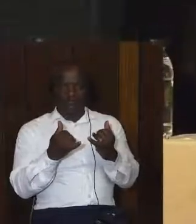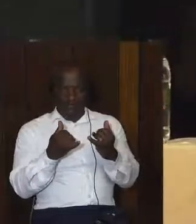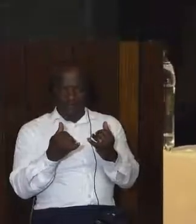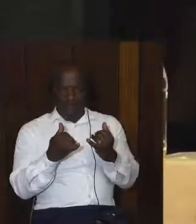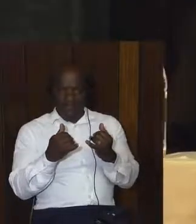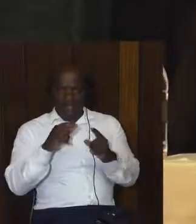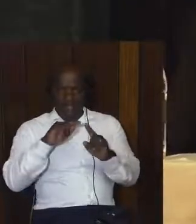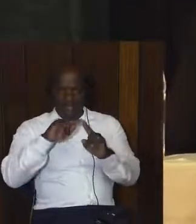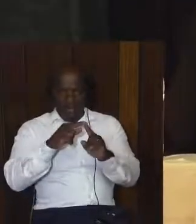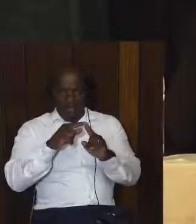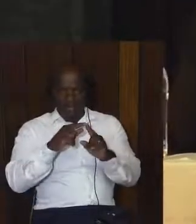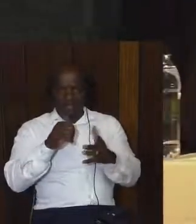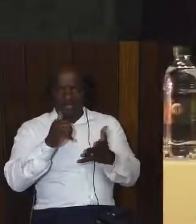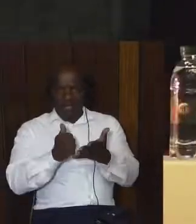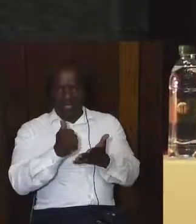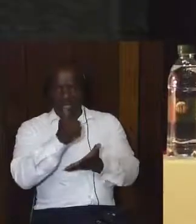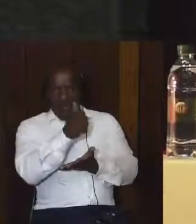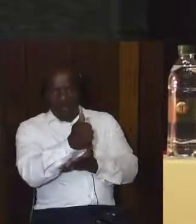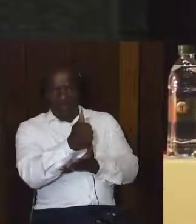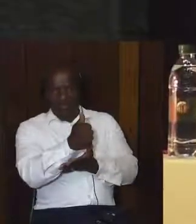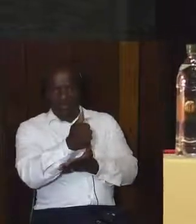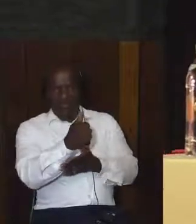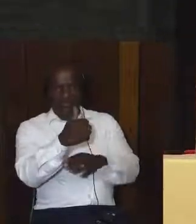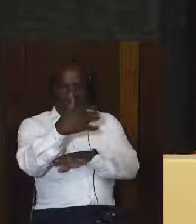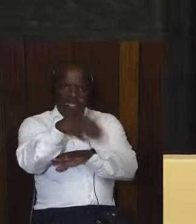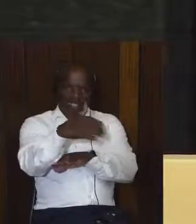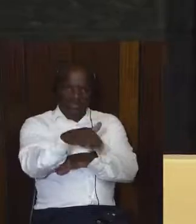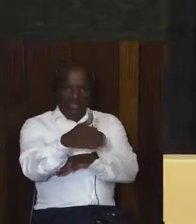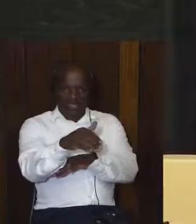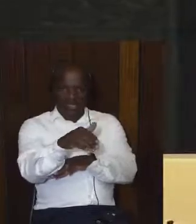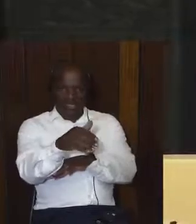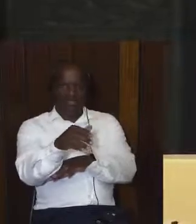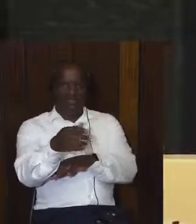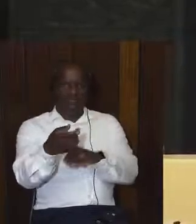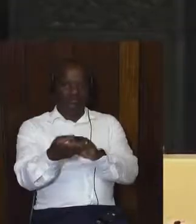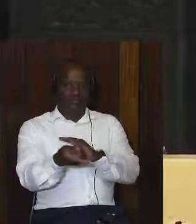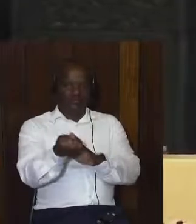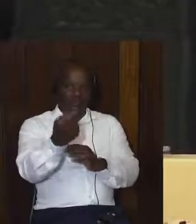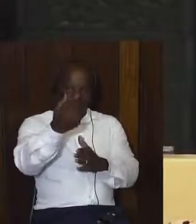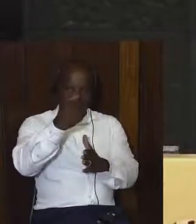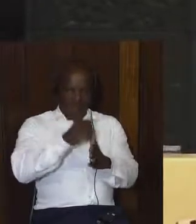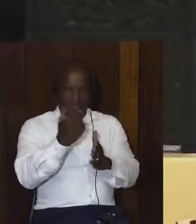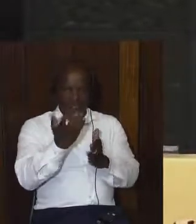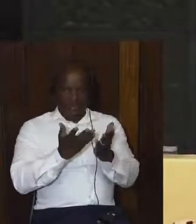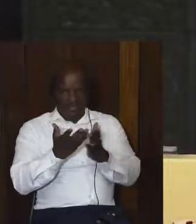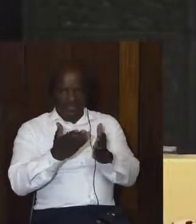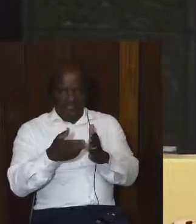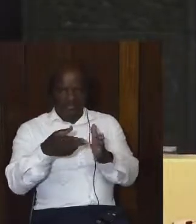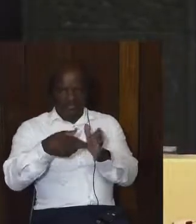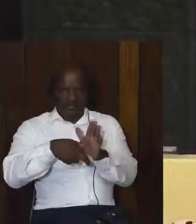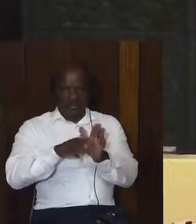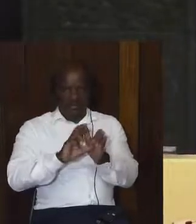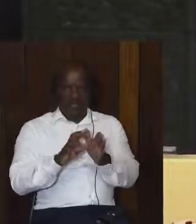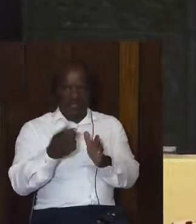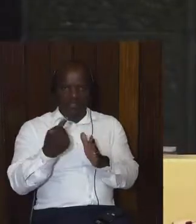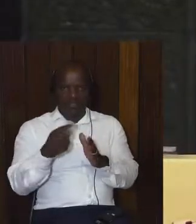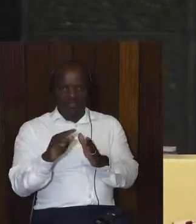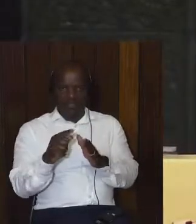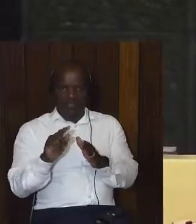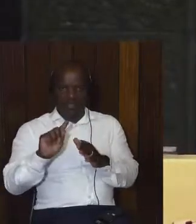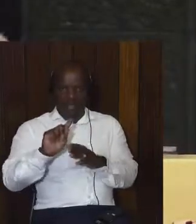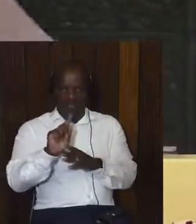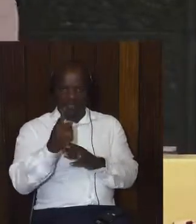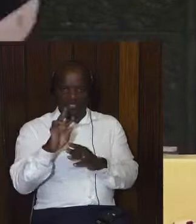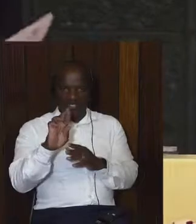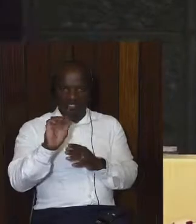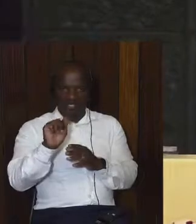the appointment of the external party to review the service offered by the first rent, and also provide a report on